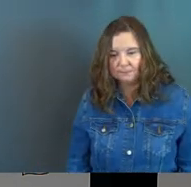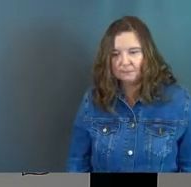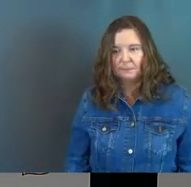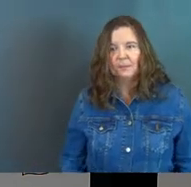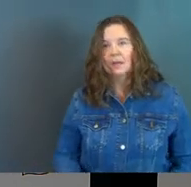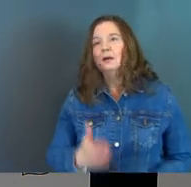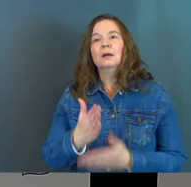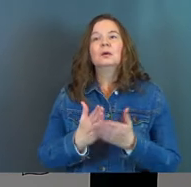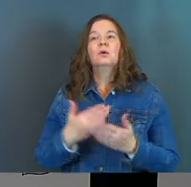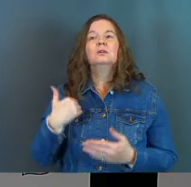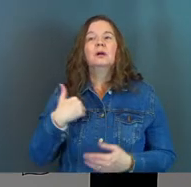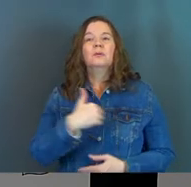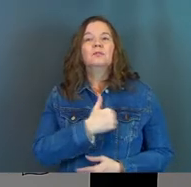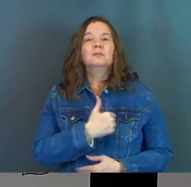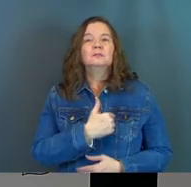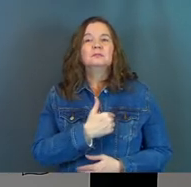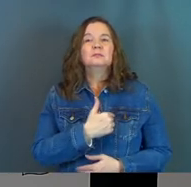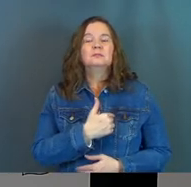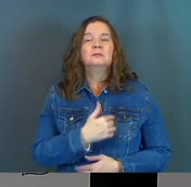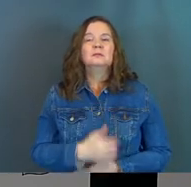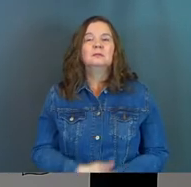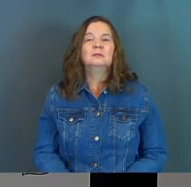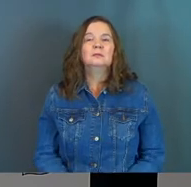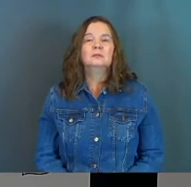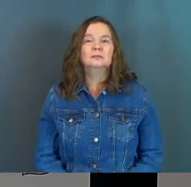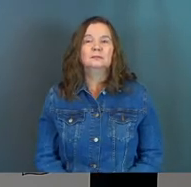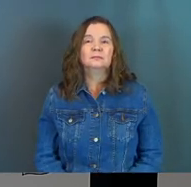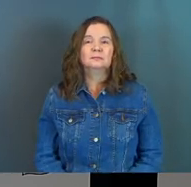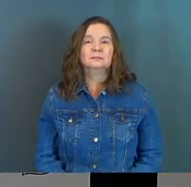And I know for some of us,